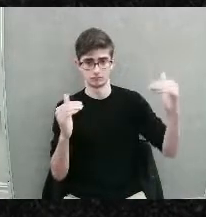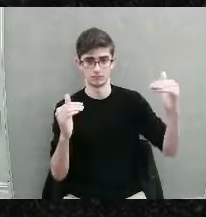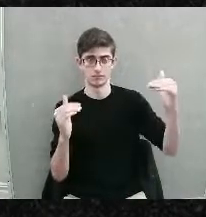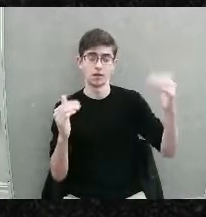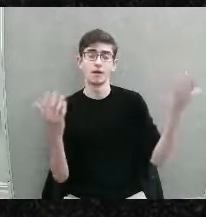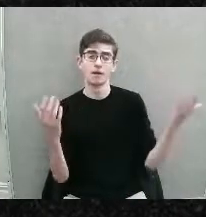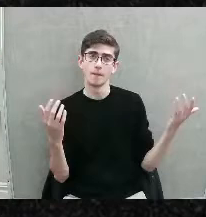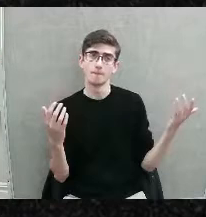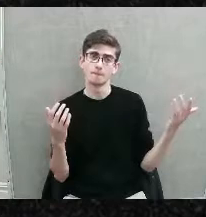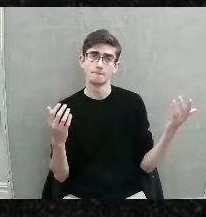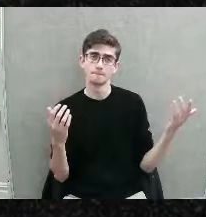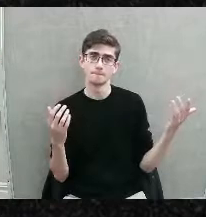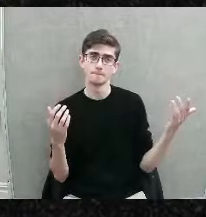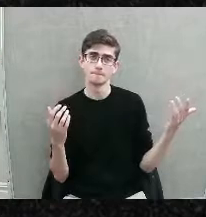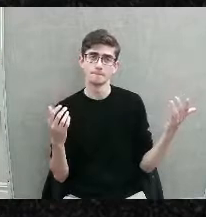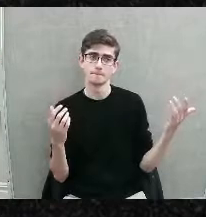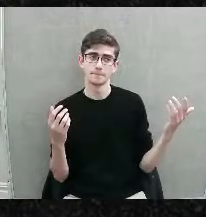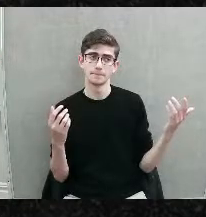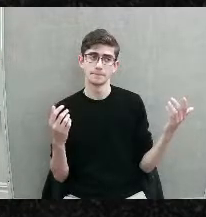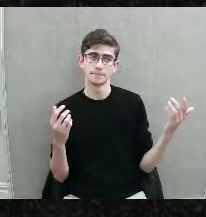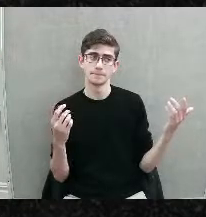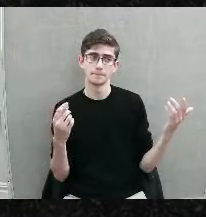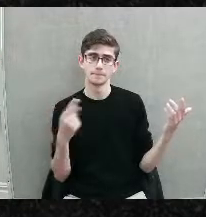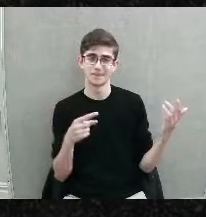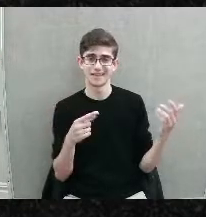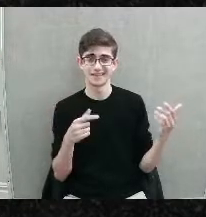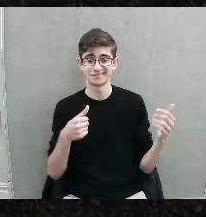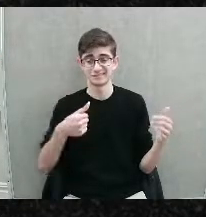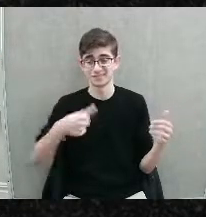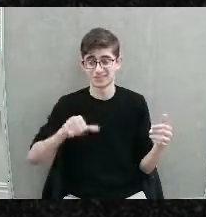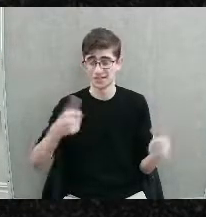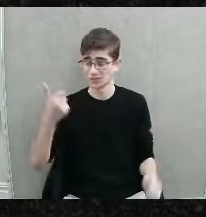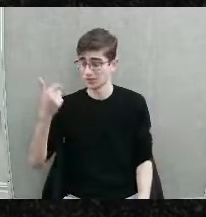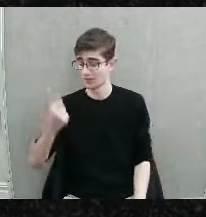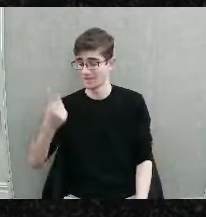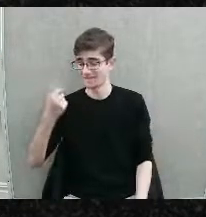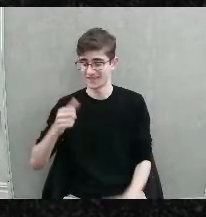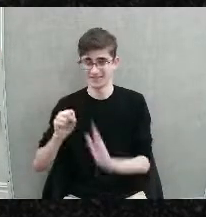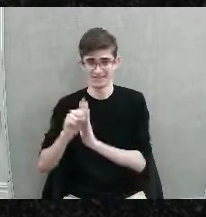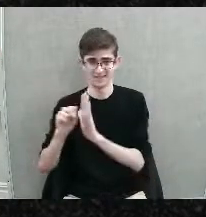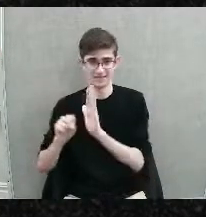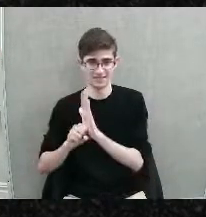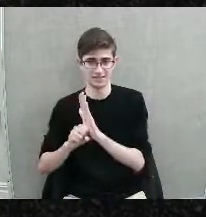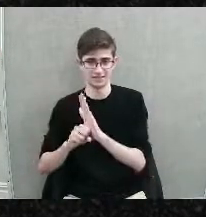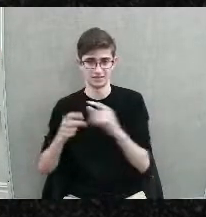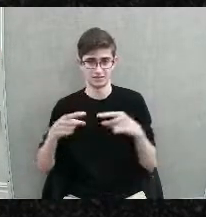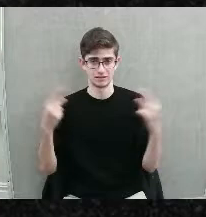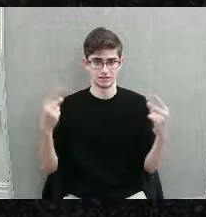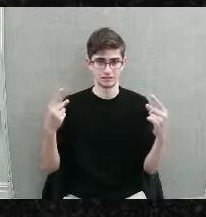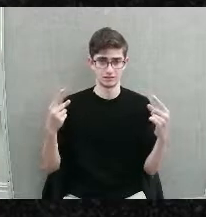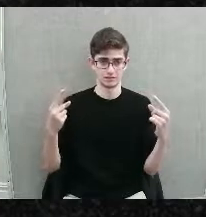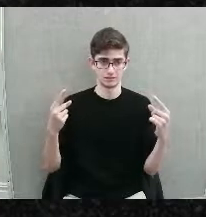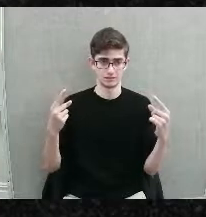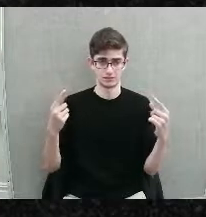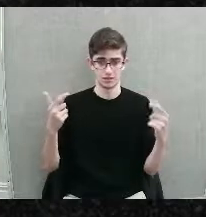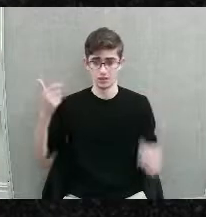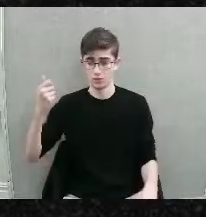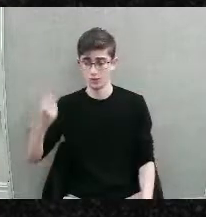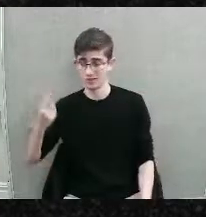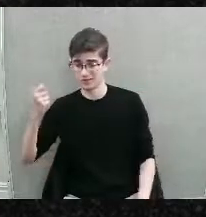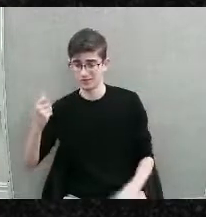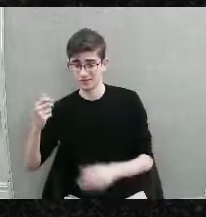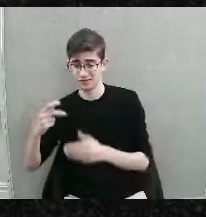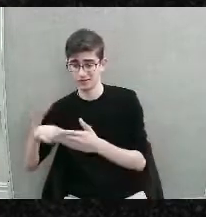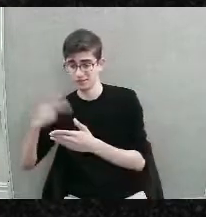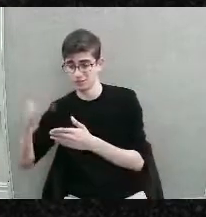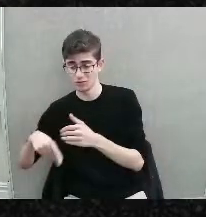against the remains of the welfare state in Mexico City, because there's no government